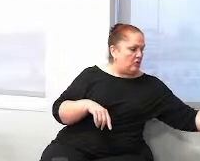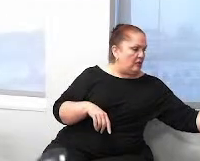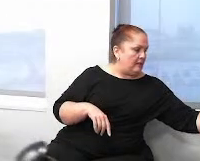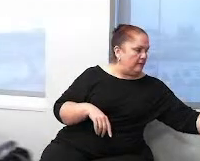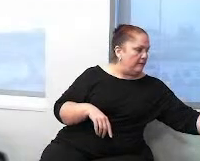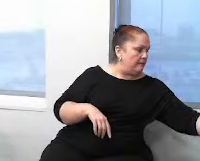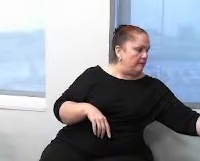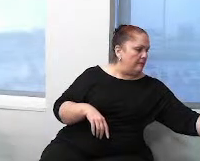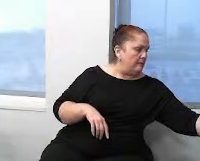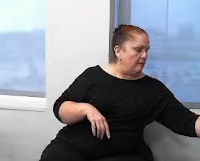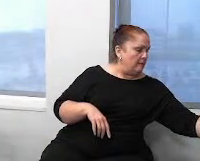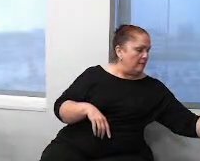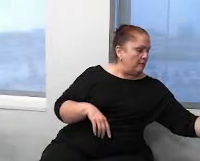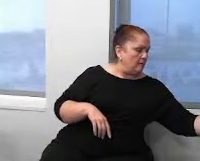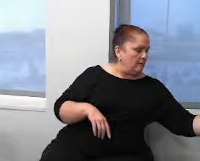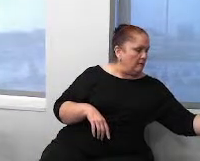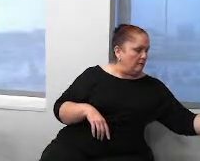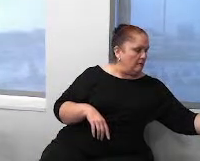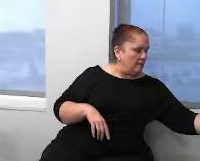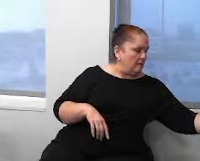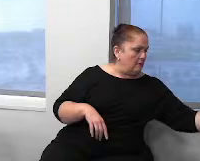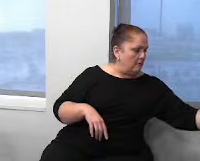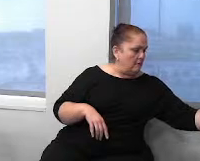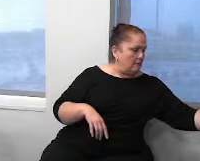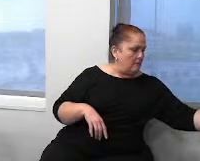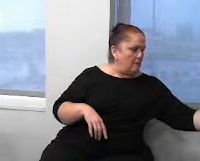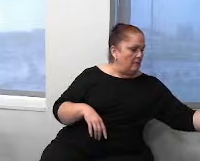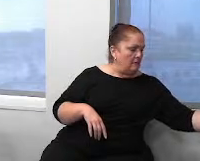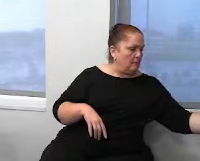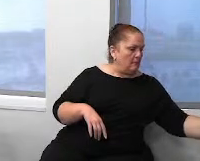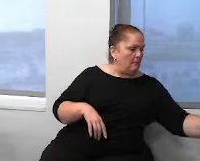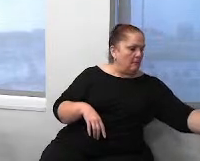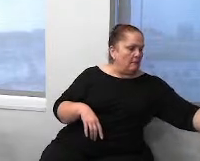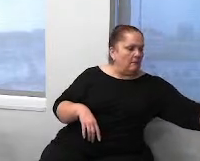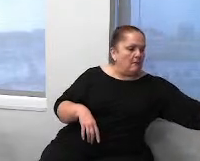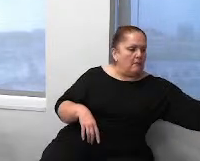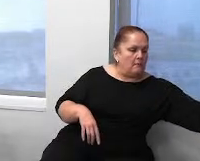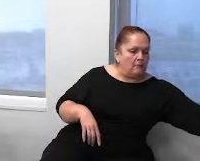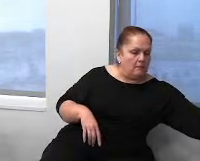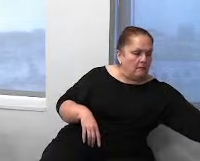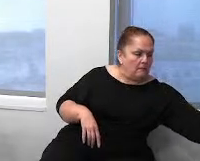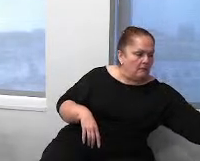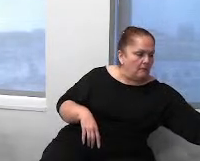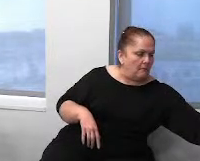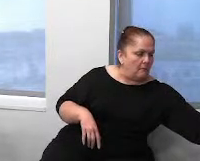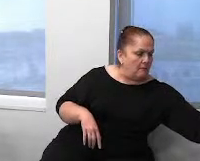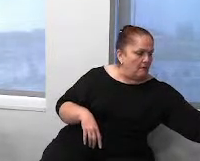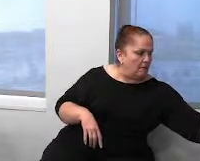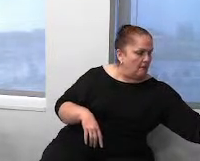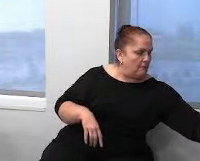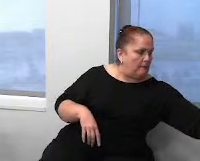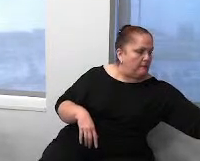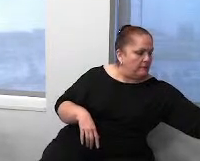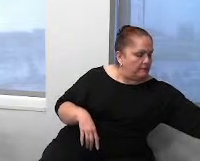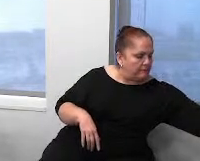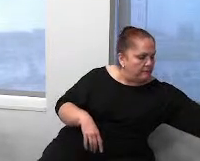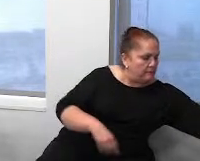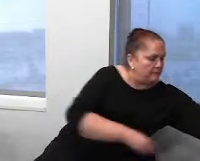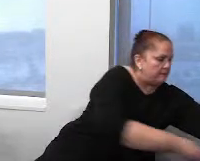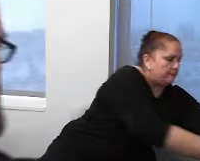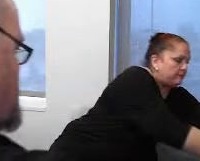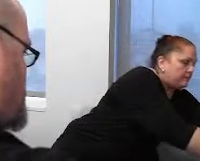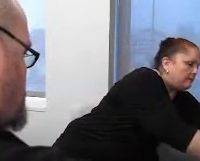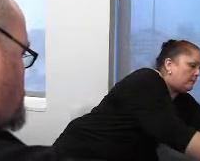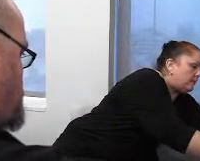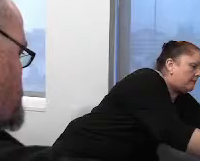abandonment phrasing that is coming directly from a document attached to Mr. Melendez's direct testimony. So that is not my word. All right, let's just get the next question.